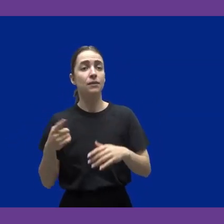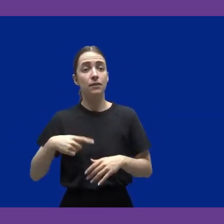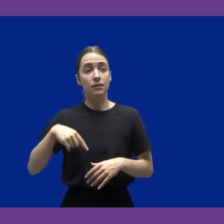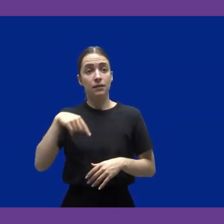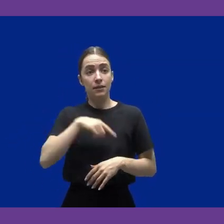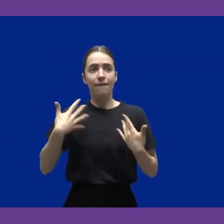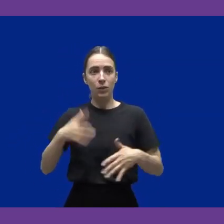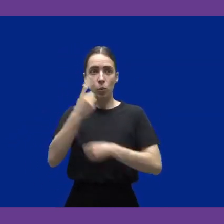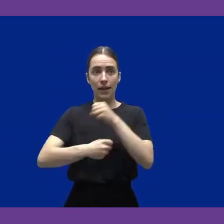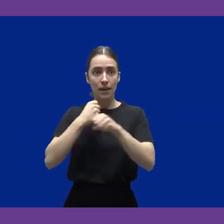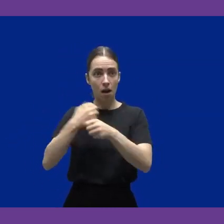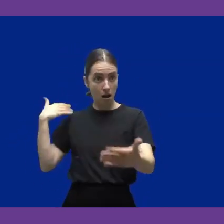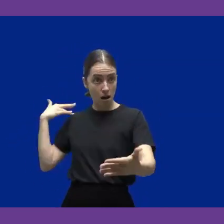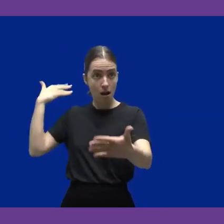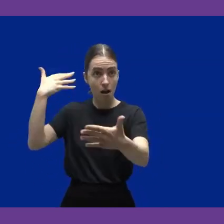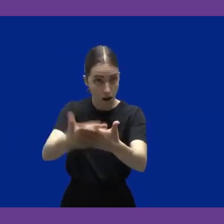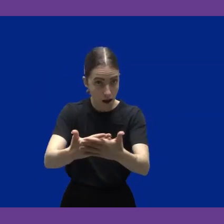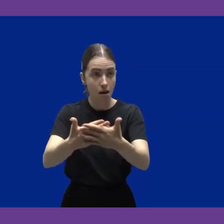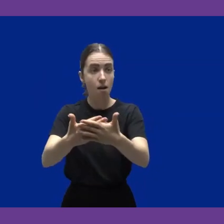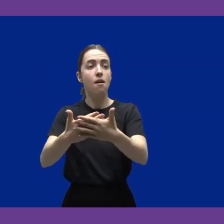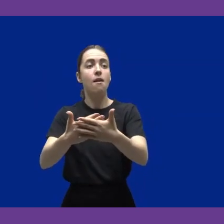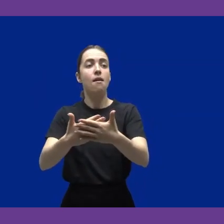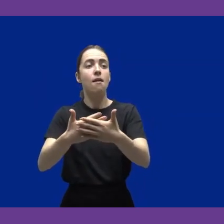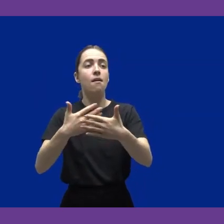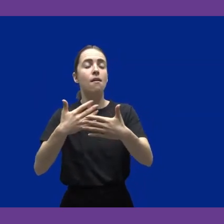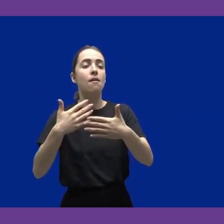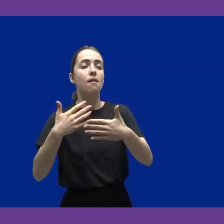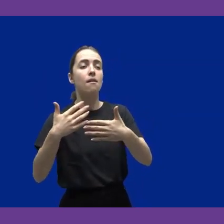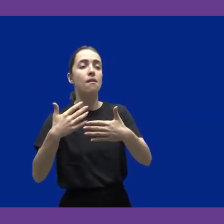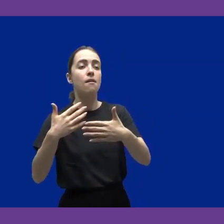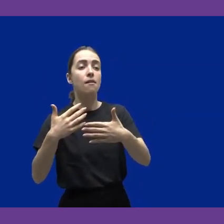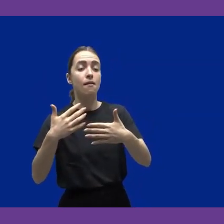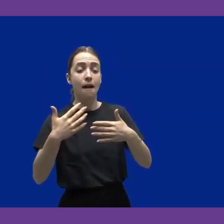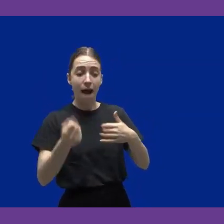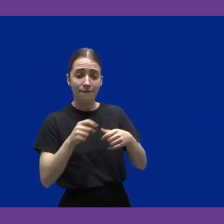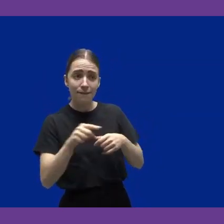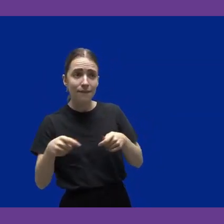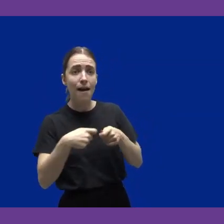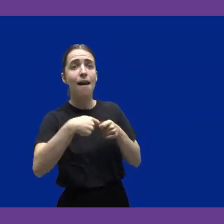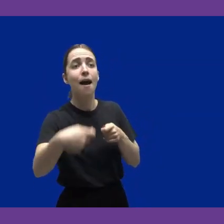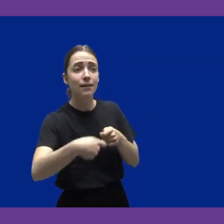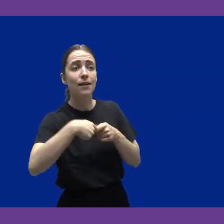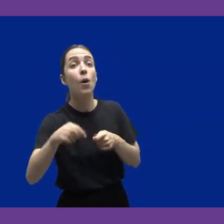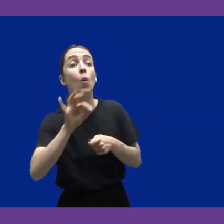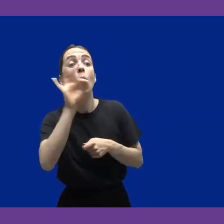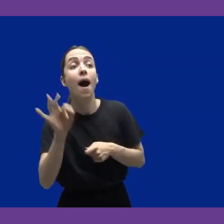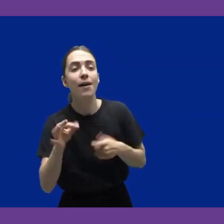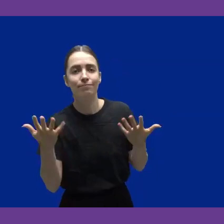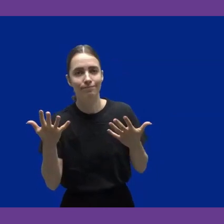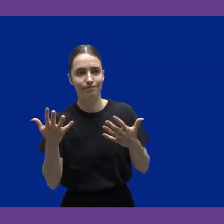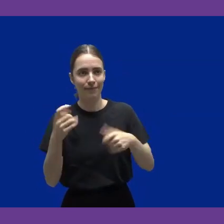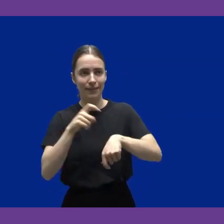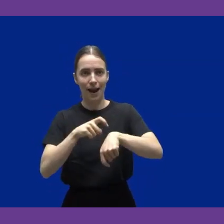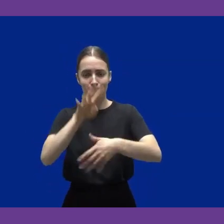is the standardization organizations which are late in the standard. And Fernando, would you like to explain or just say again how